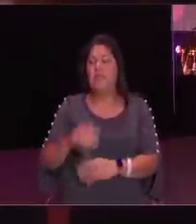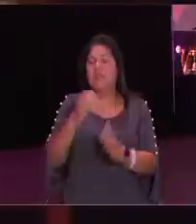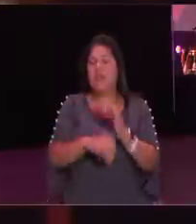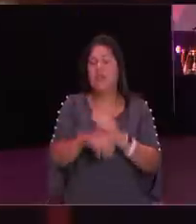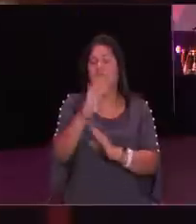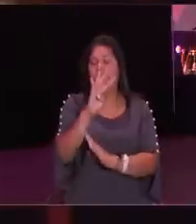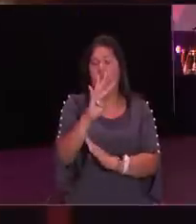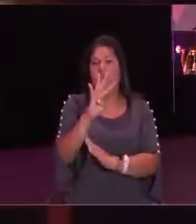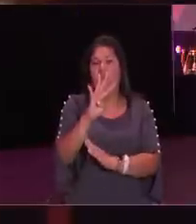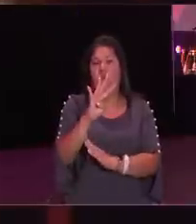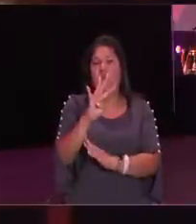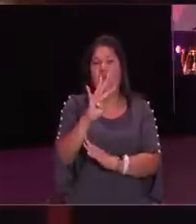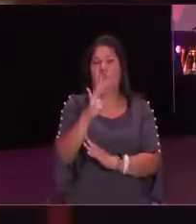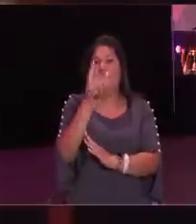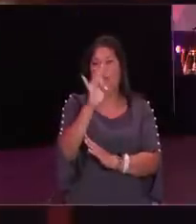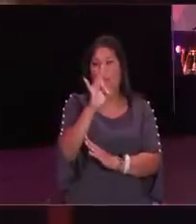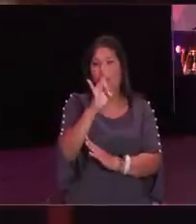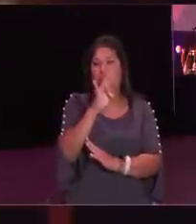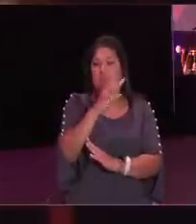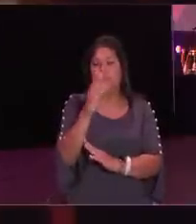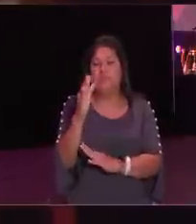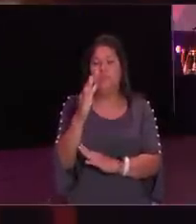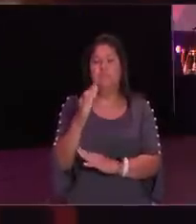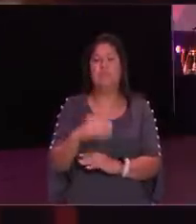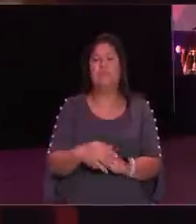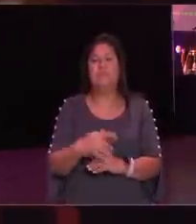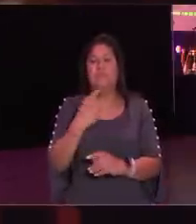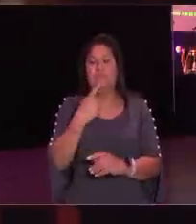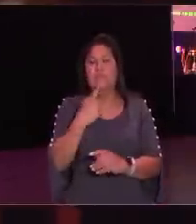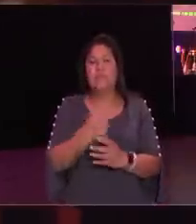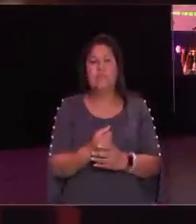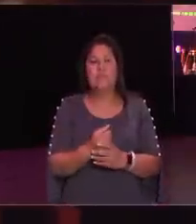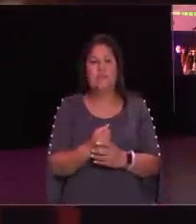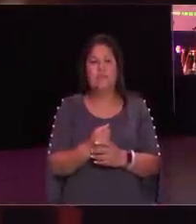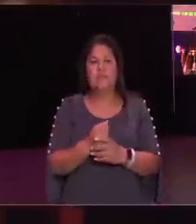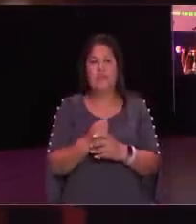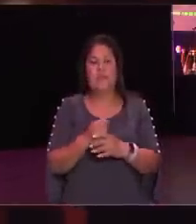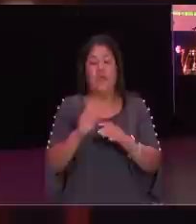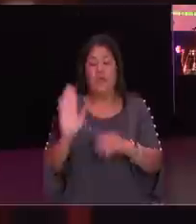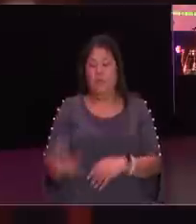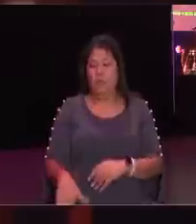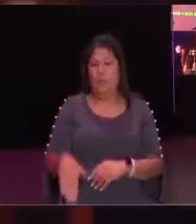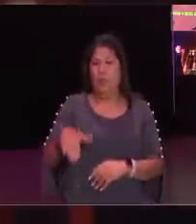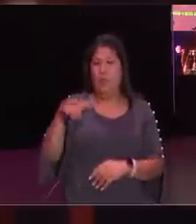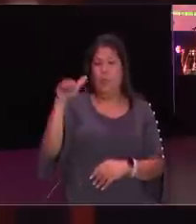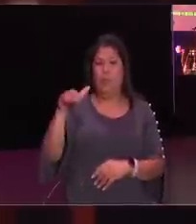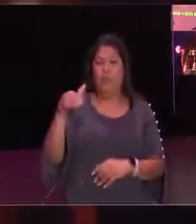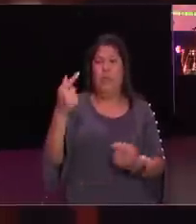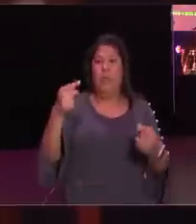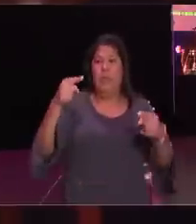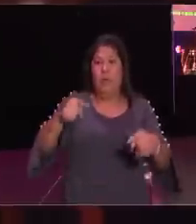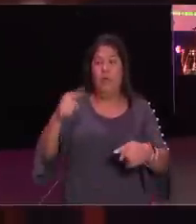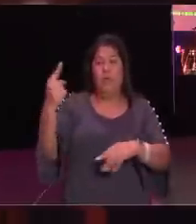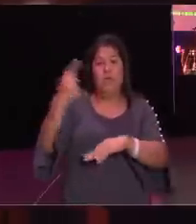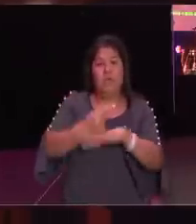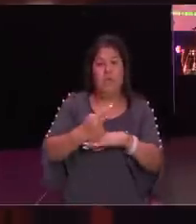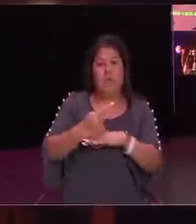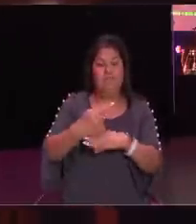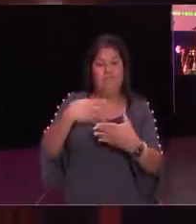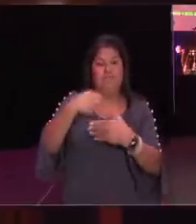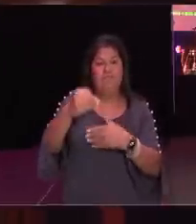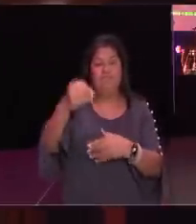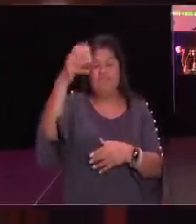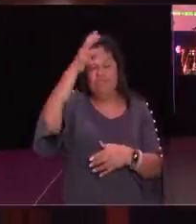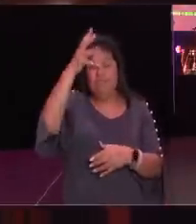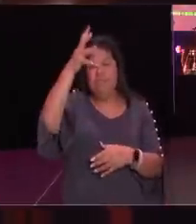4, beginning at verse 18, and this is how it reads. And the child grew. Now it happened one day that he went out to